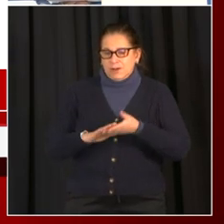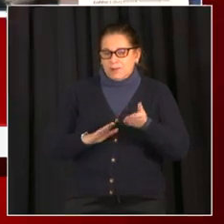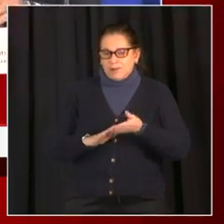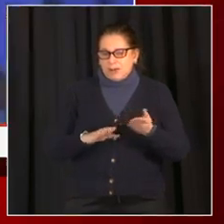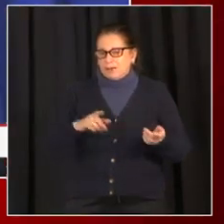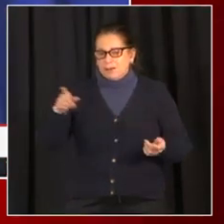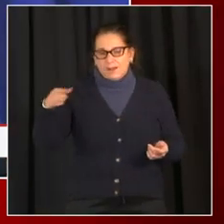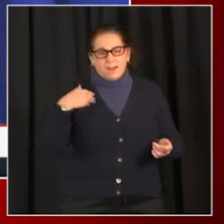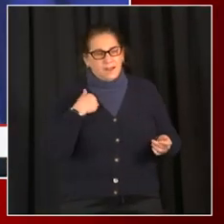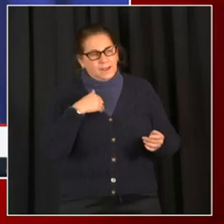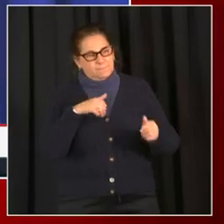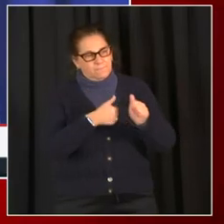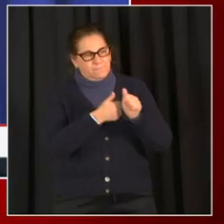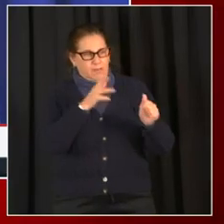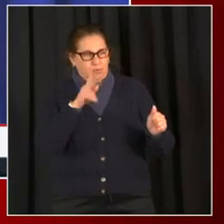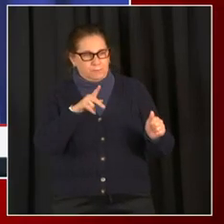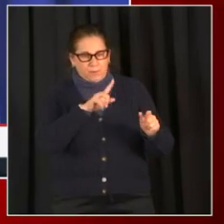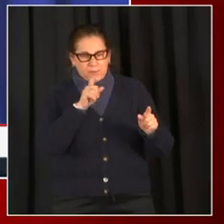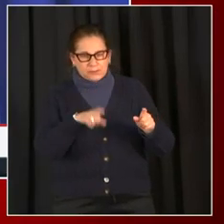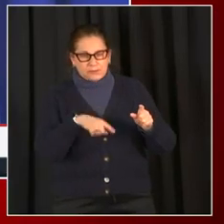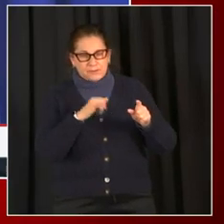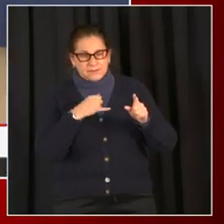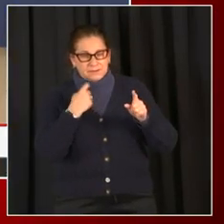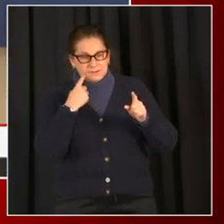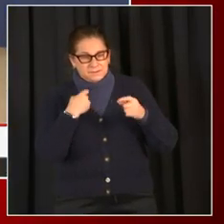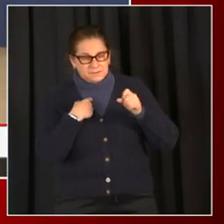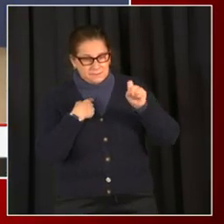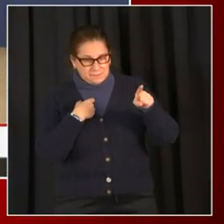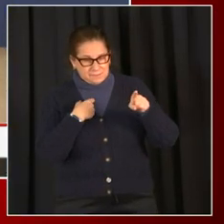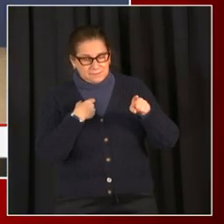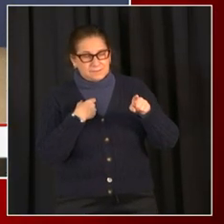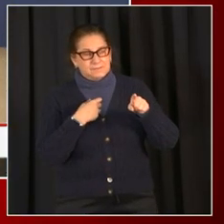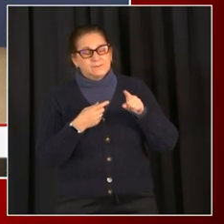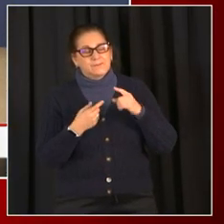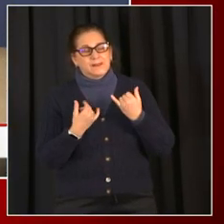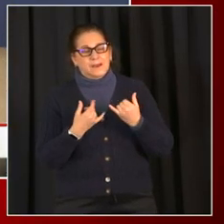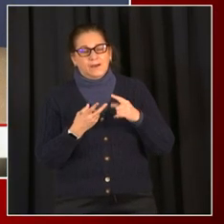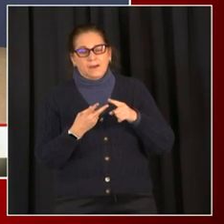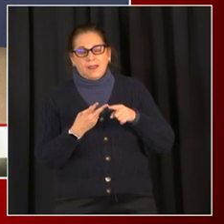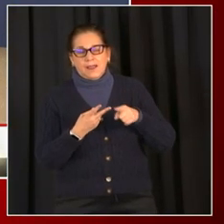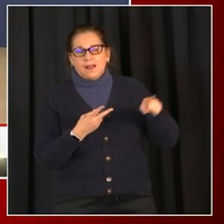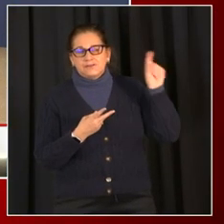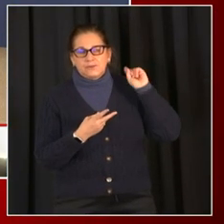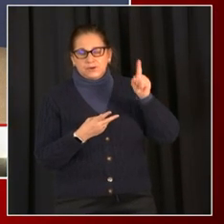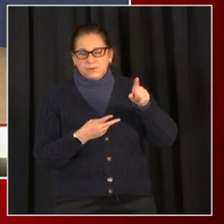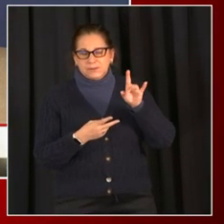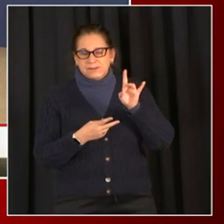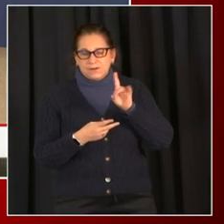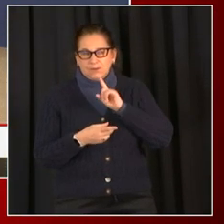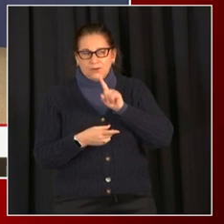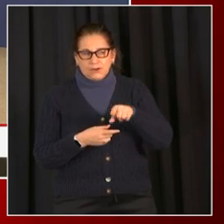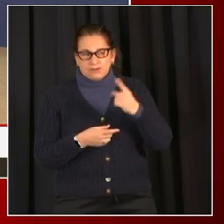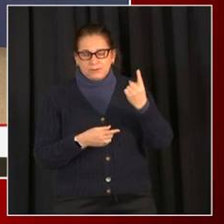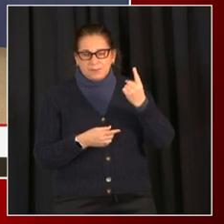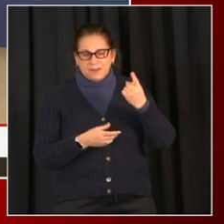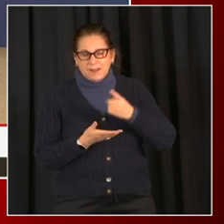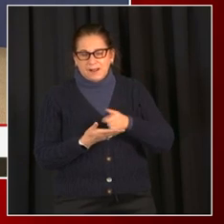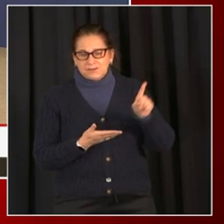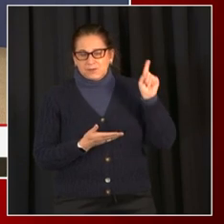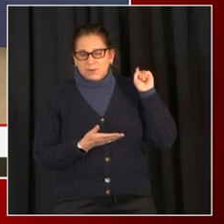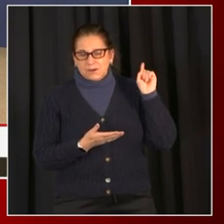Mayor, the order that was released last week, it also announced the lifting cap for the big box